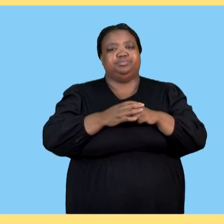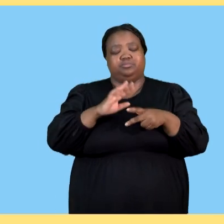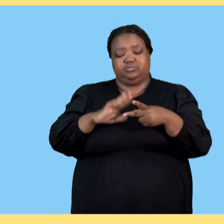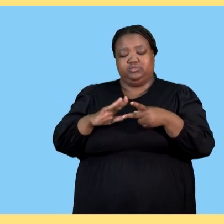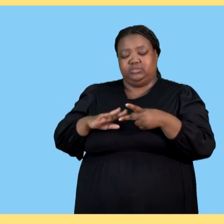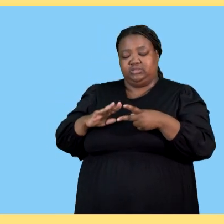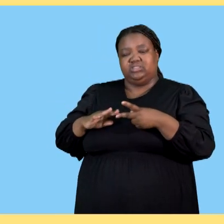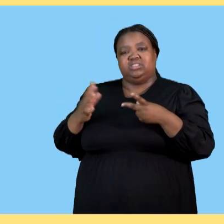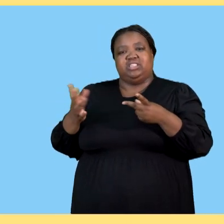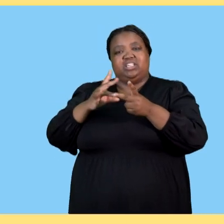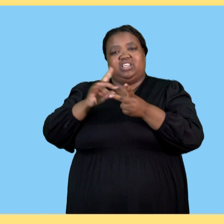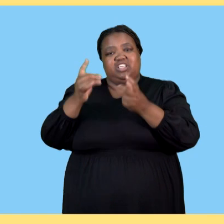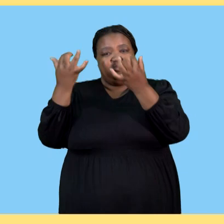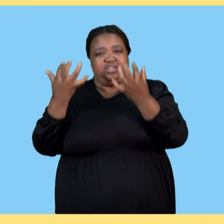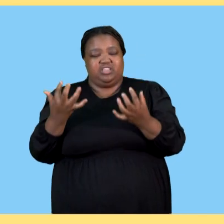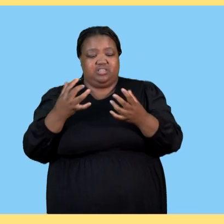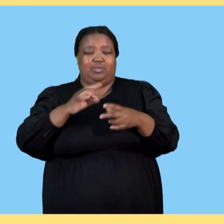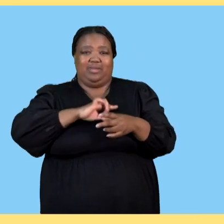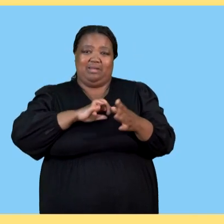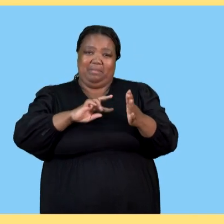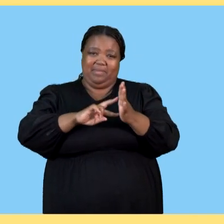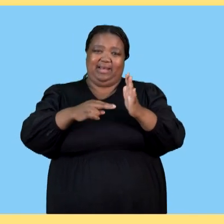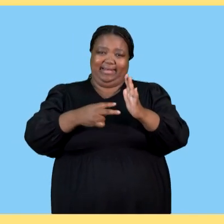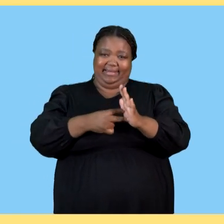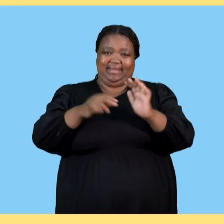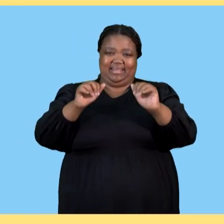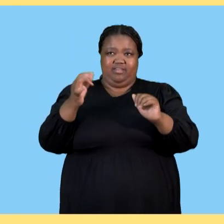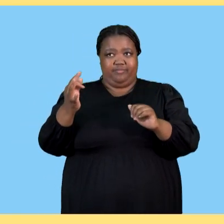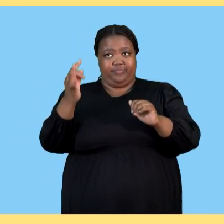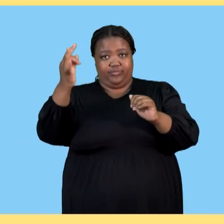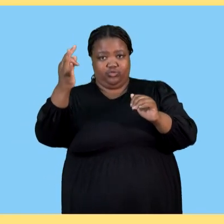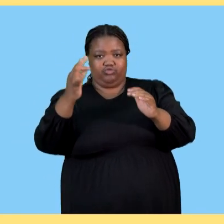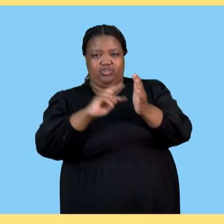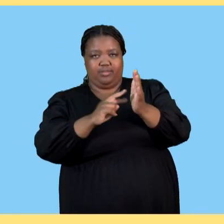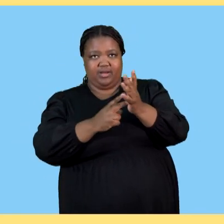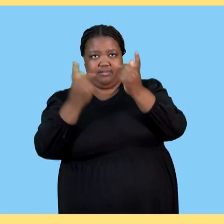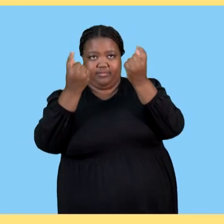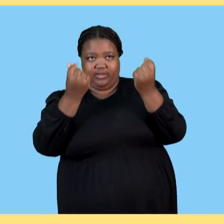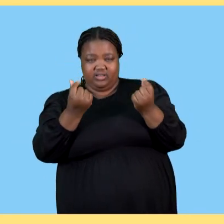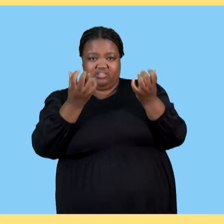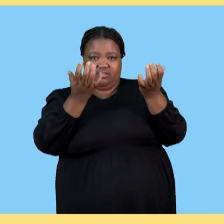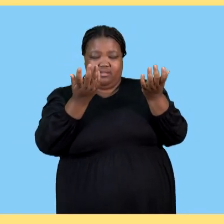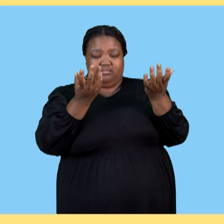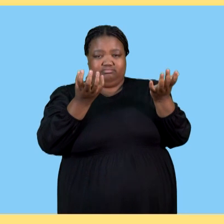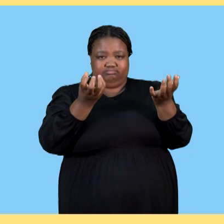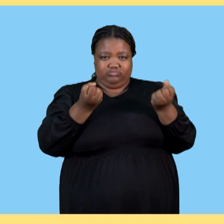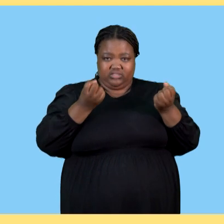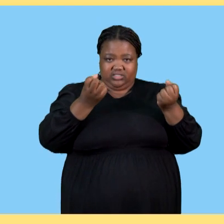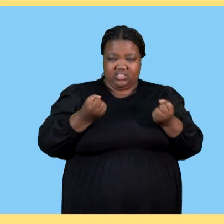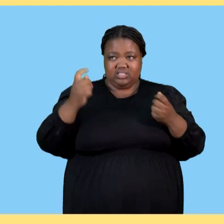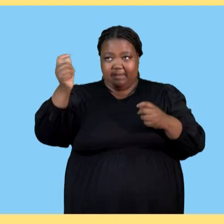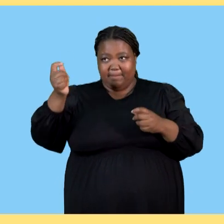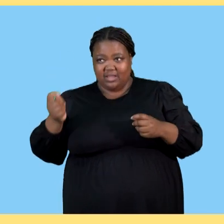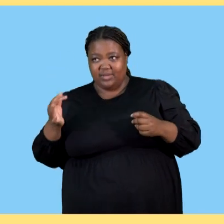two, we would prepare a cash budget for planning the receipts and payments for a period in the future. So then we can plan